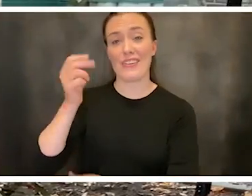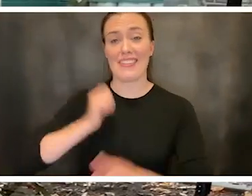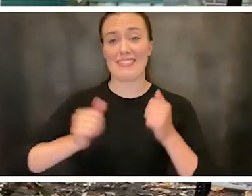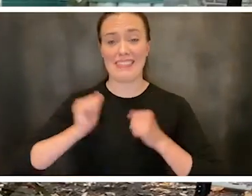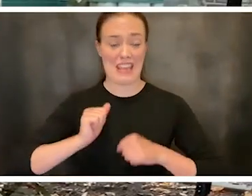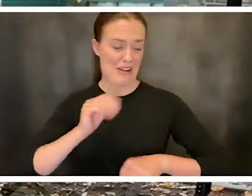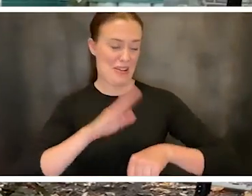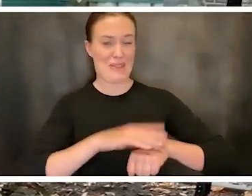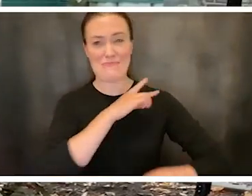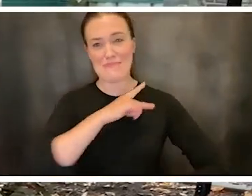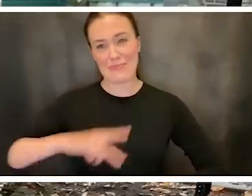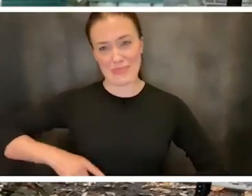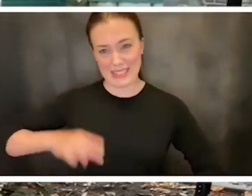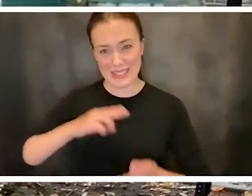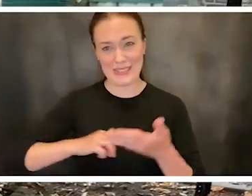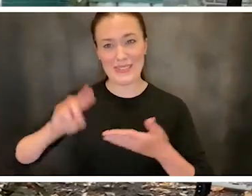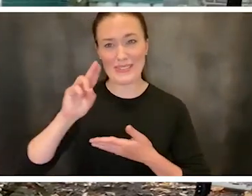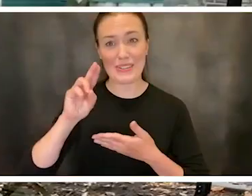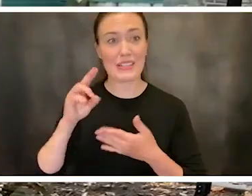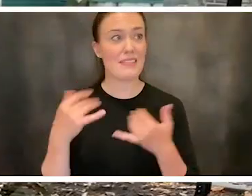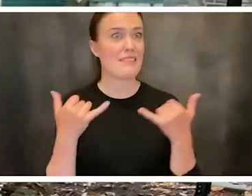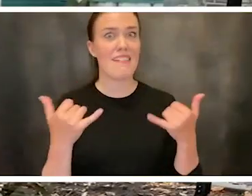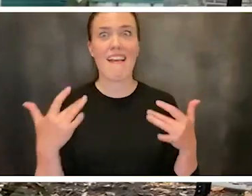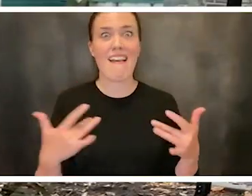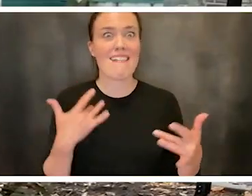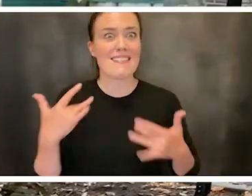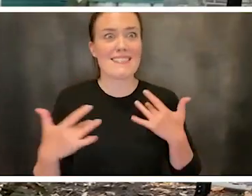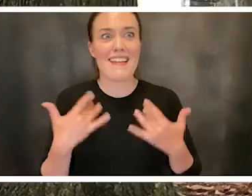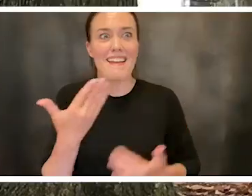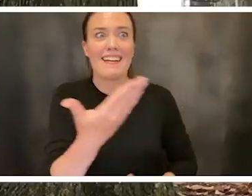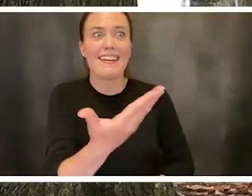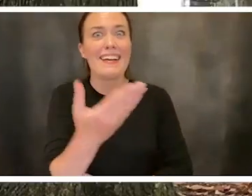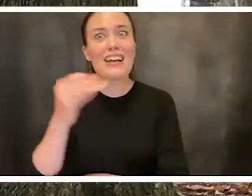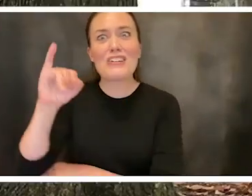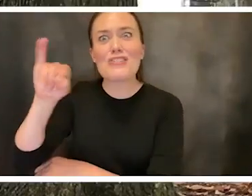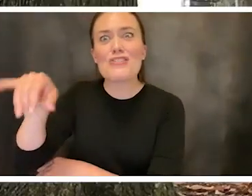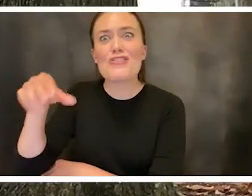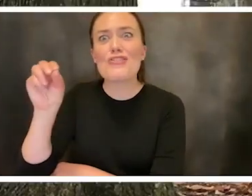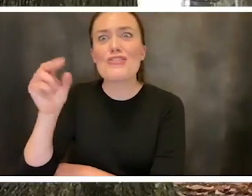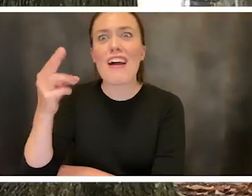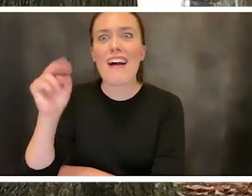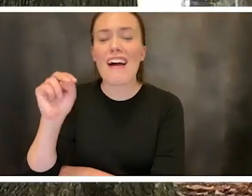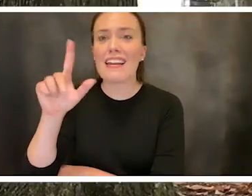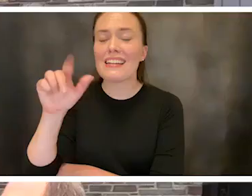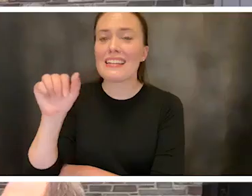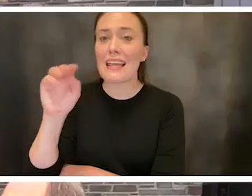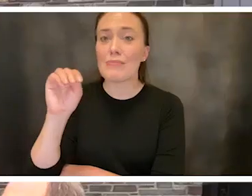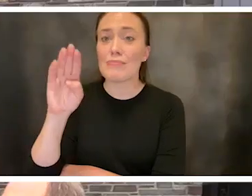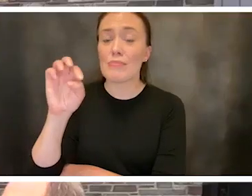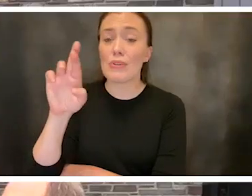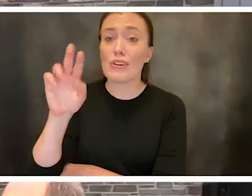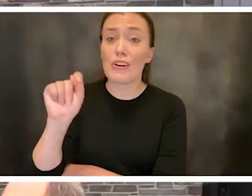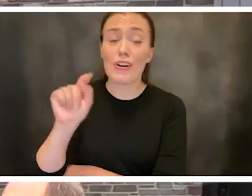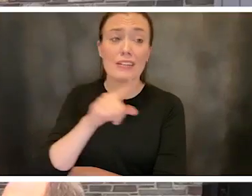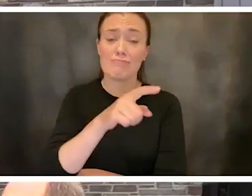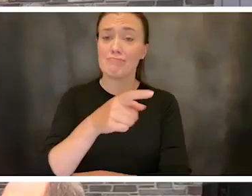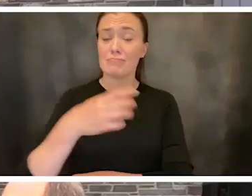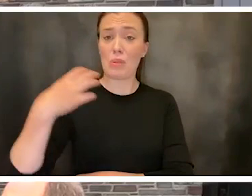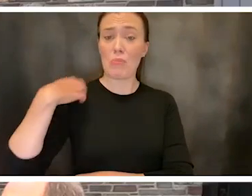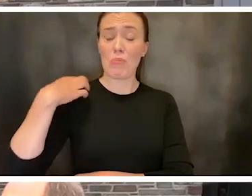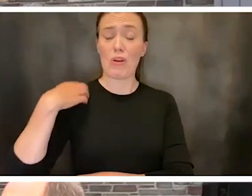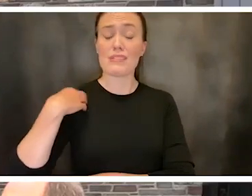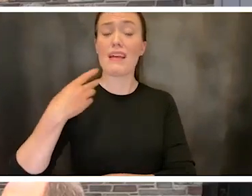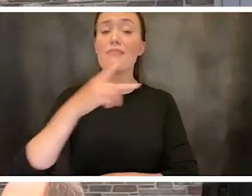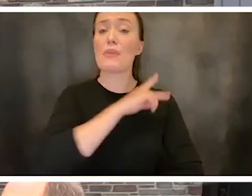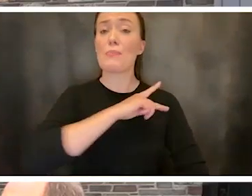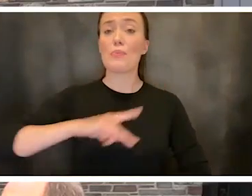And today I'm so excited to be joined by our Fireside guest, Jon Lambert. Jon runs the Princeton Record Exchange, which